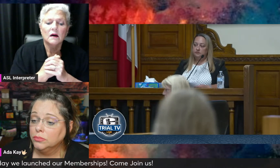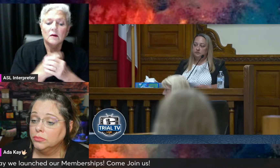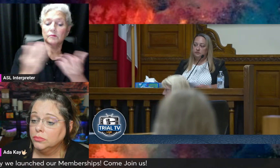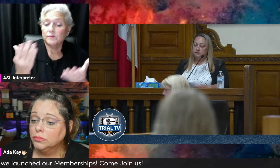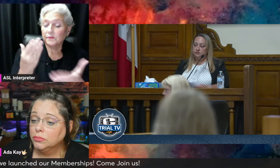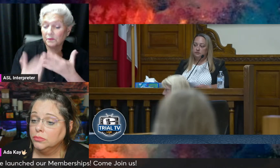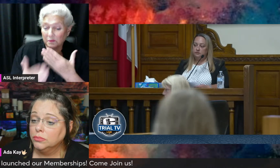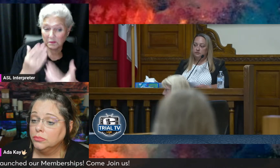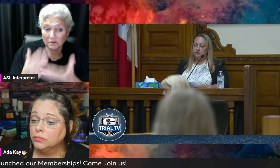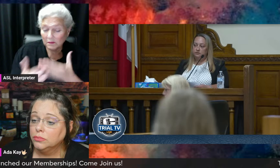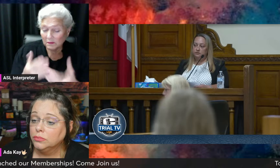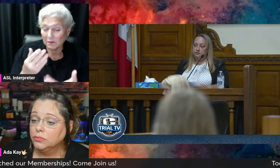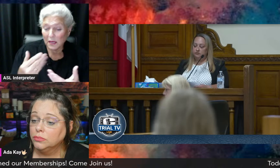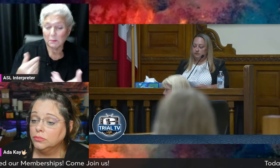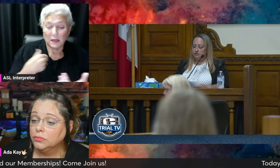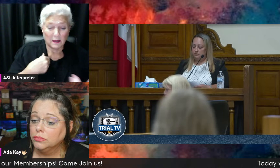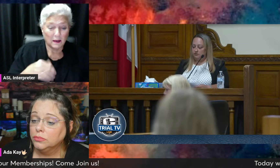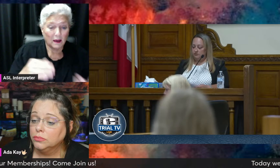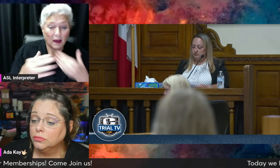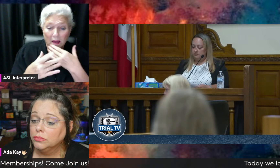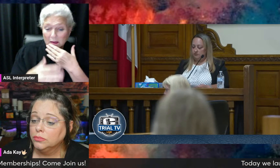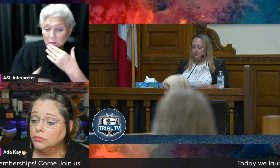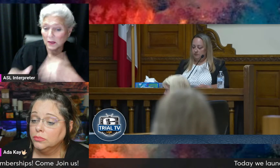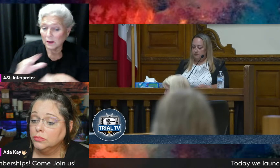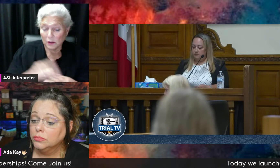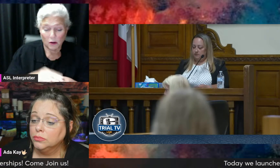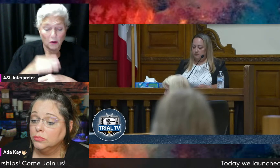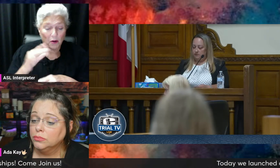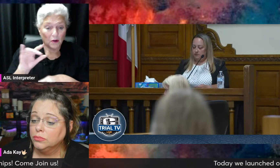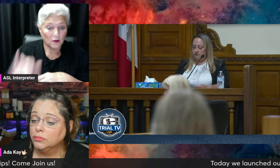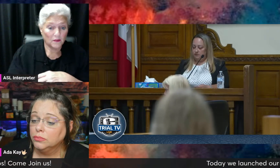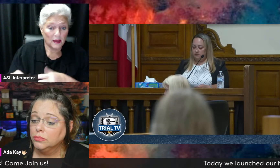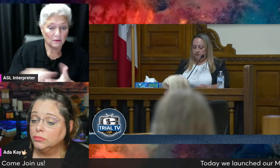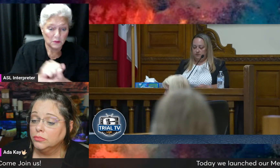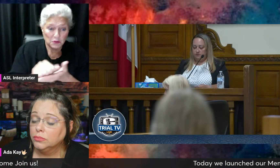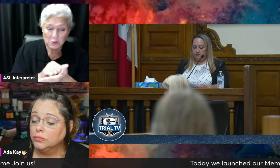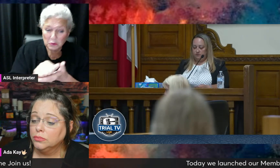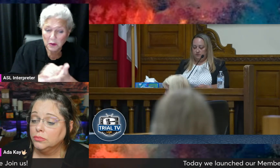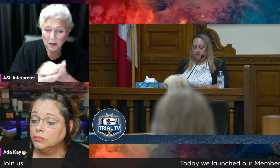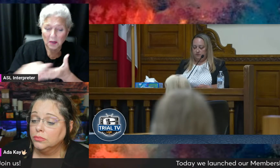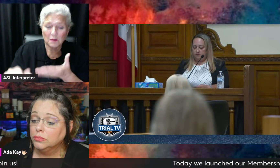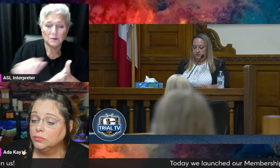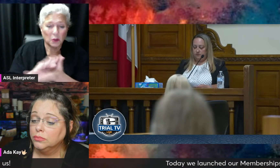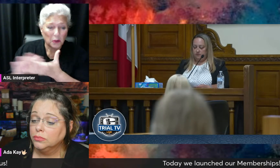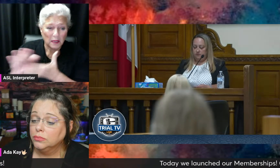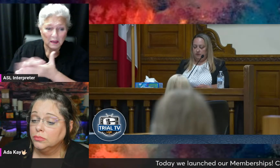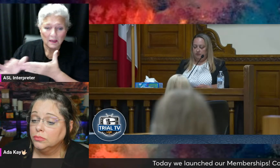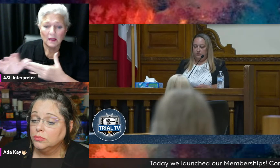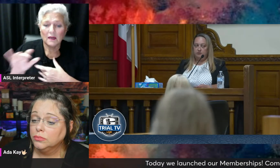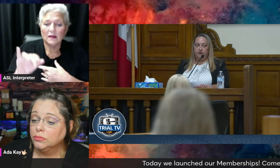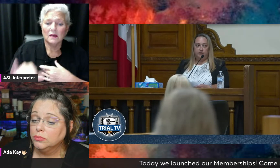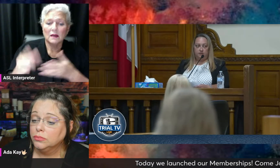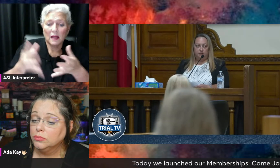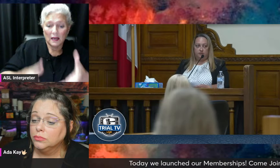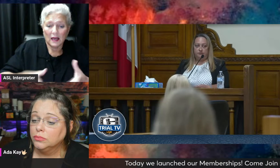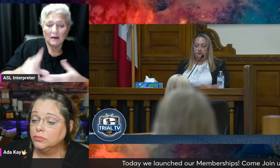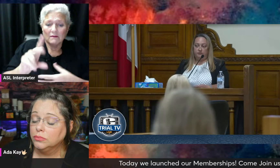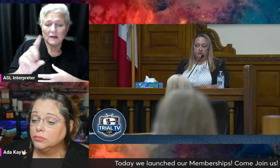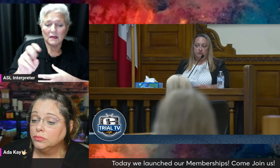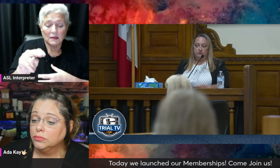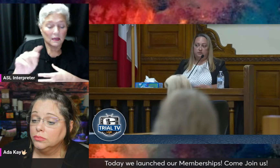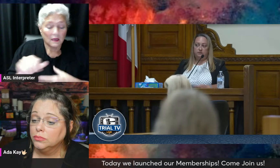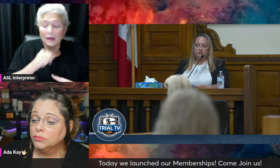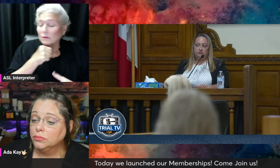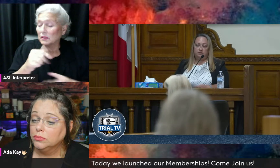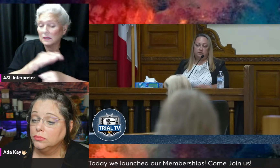on there which had been scrubbed or wiped away and left some DNA, but not enough to make a profile? That's possible.